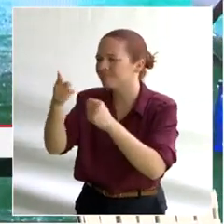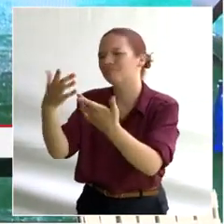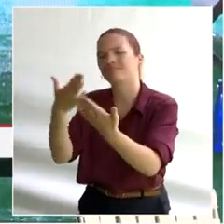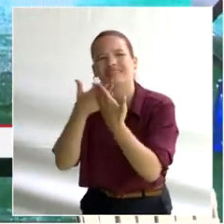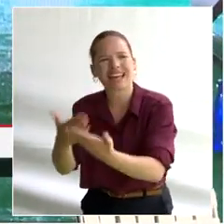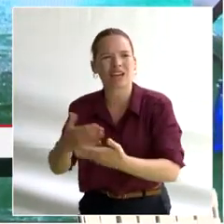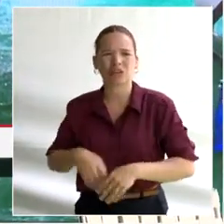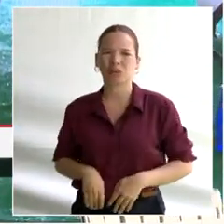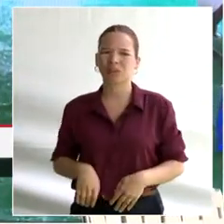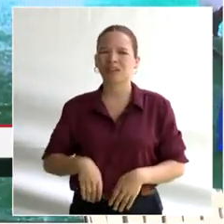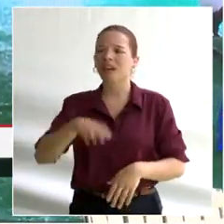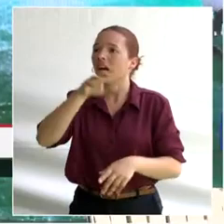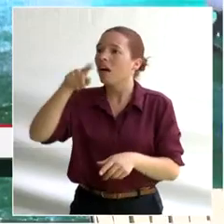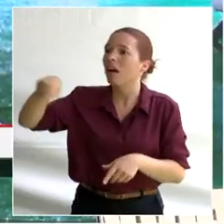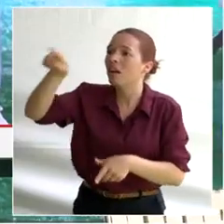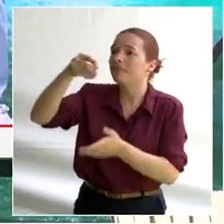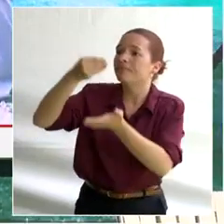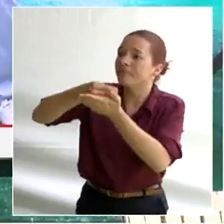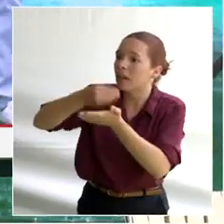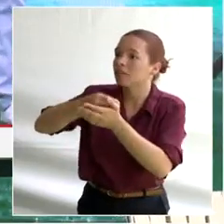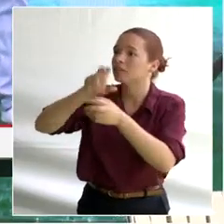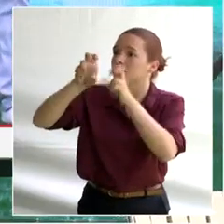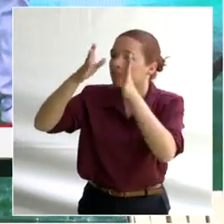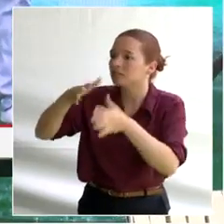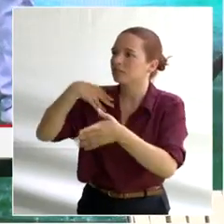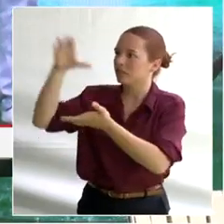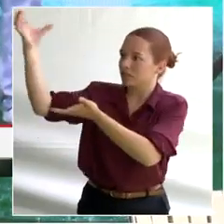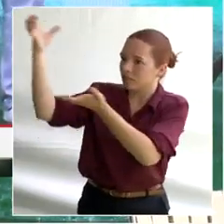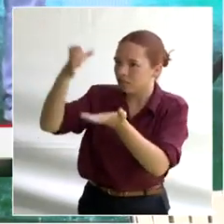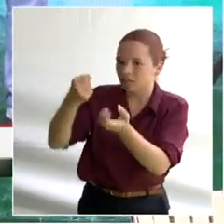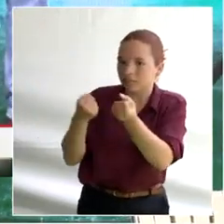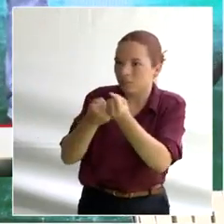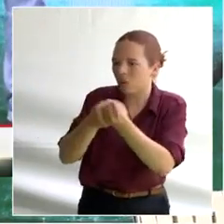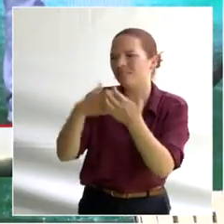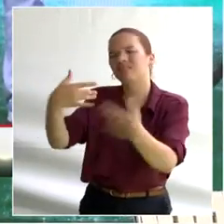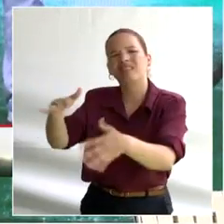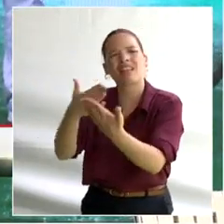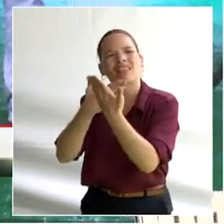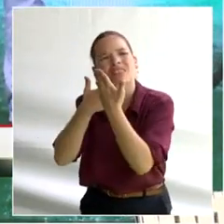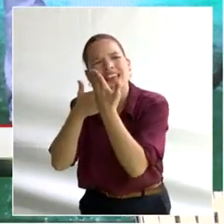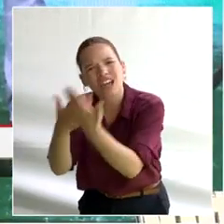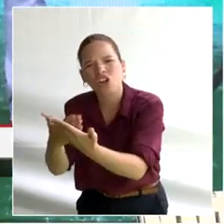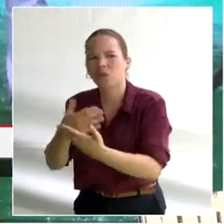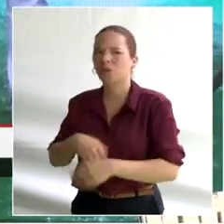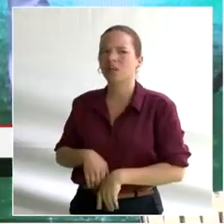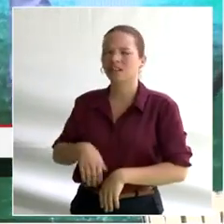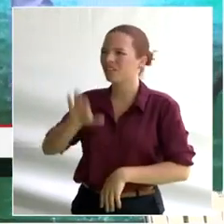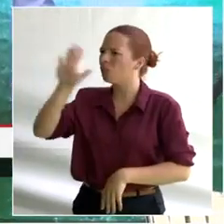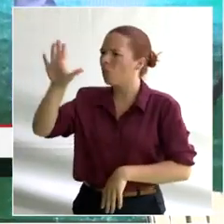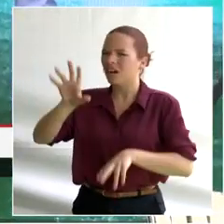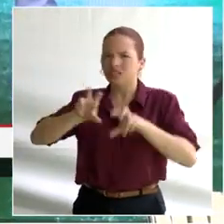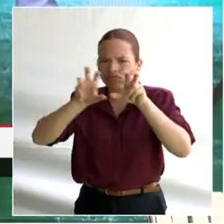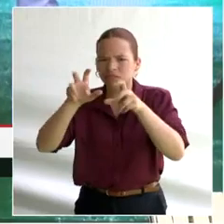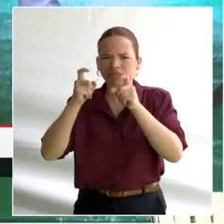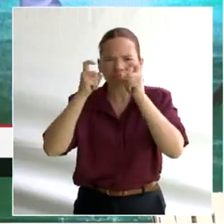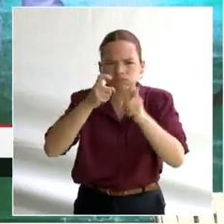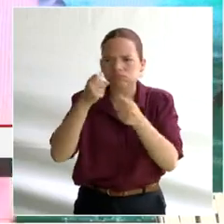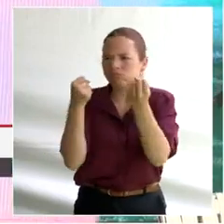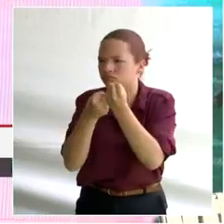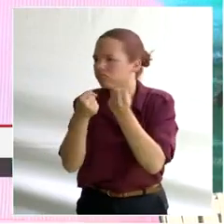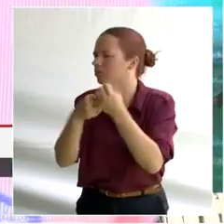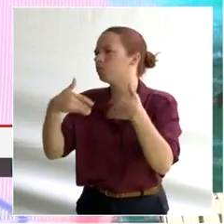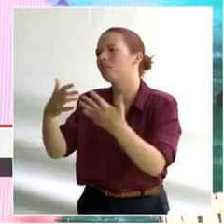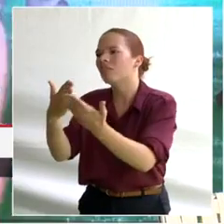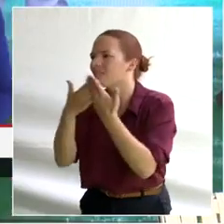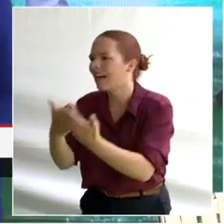world-class tennis to Washington, D.C. It's something that we do not take for granted. And I hope that you